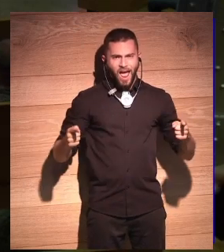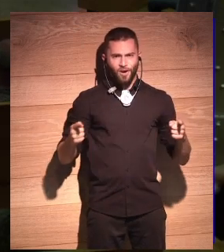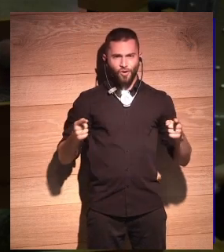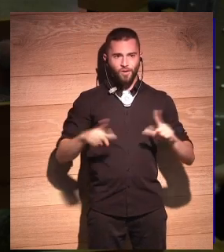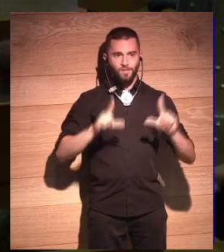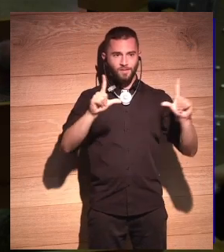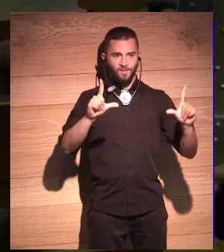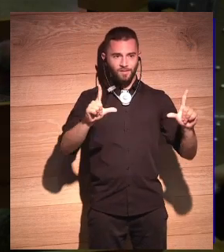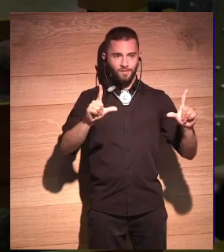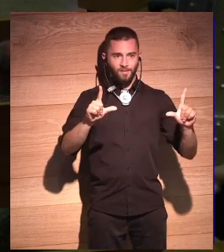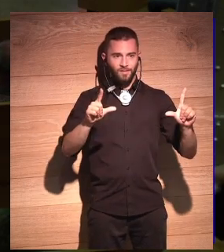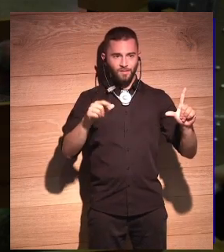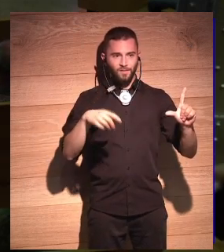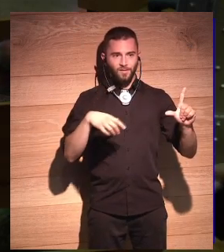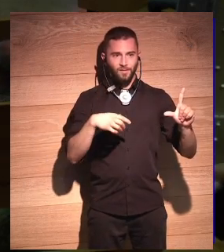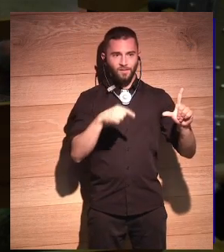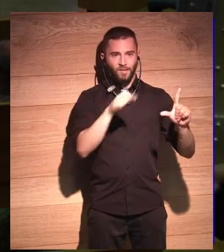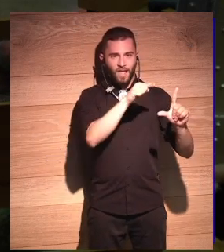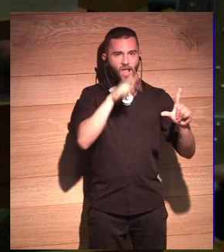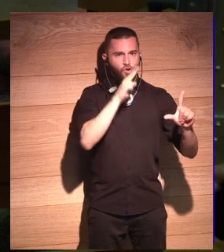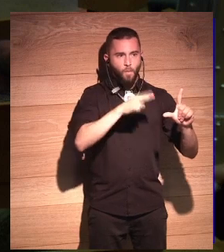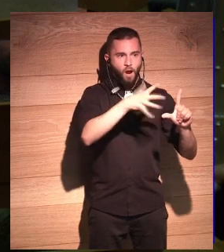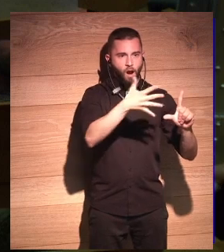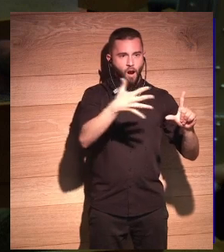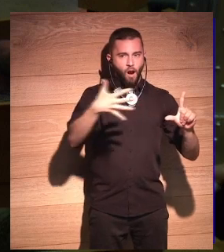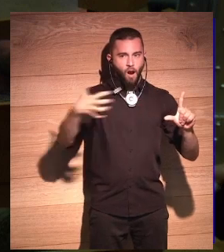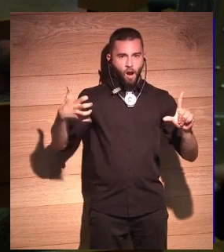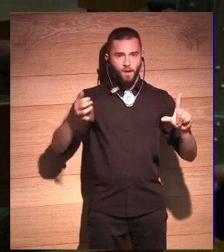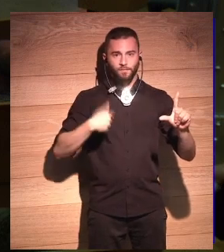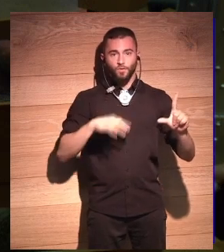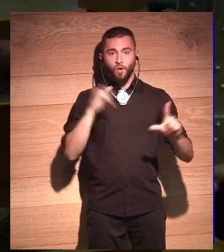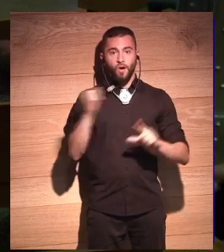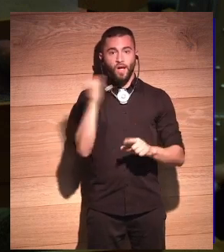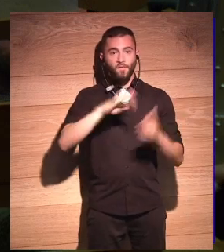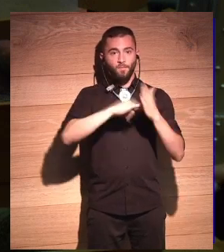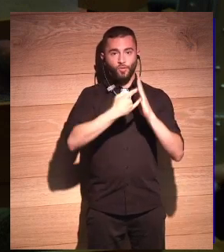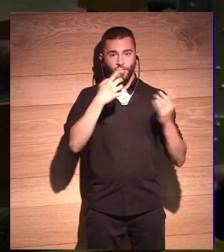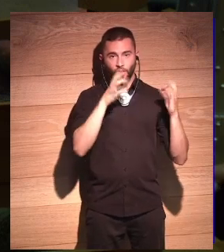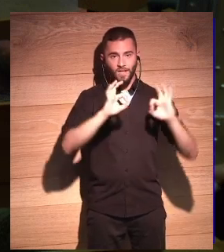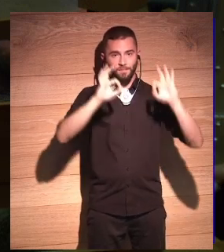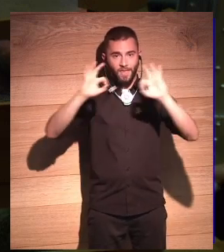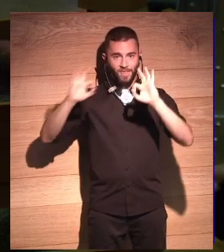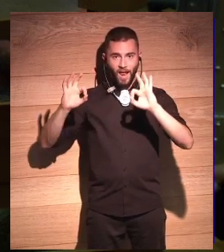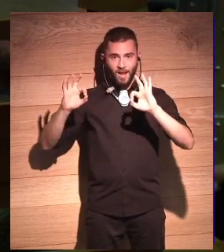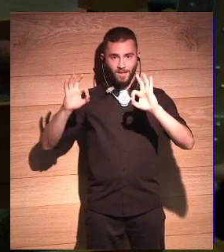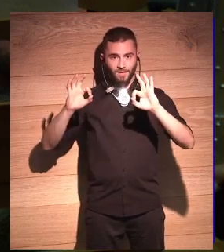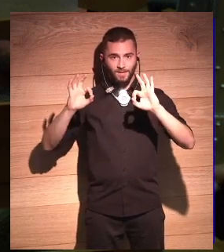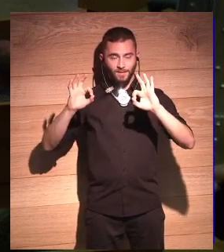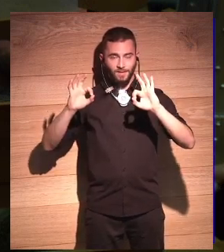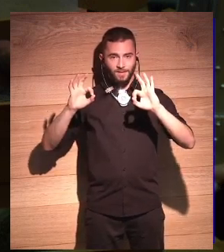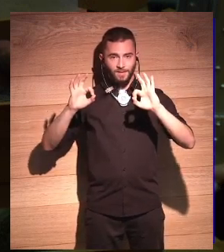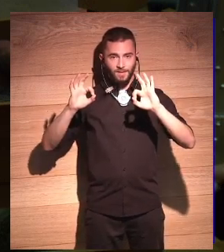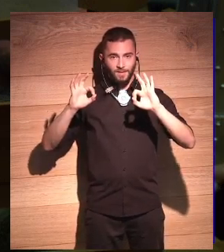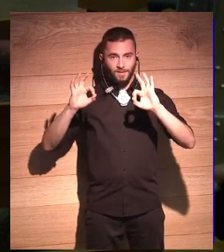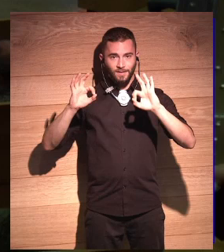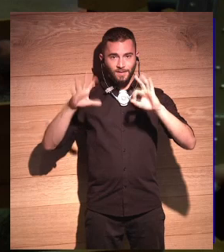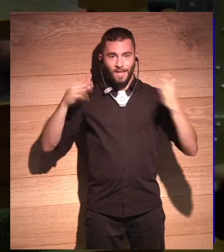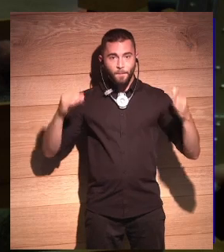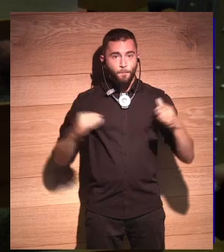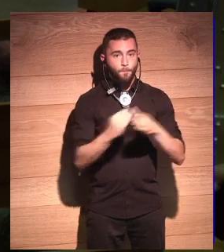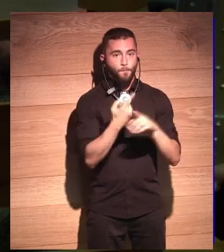actually. And I'm head of special projects at a virtual reality, mixed reality, augmented reality production studio called